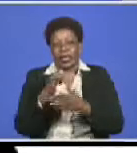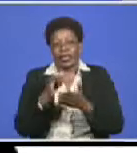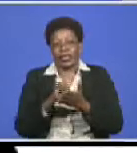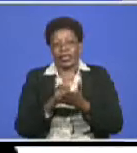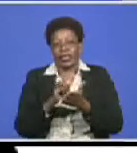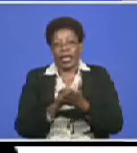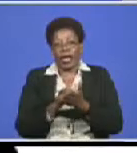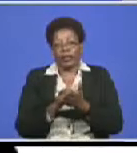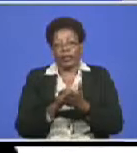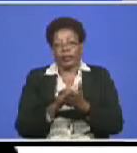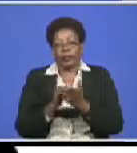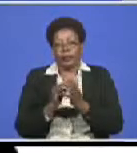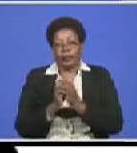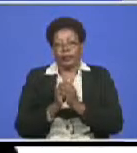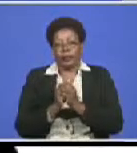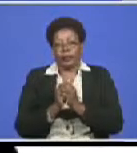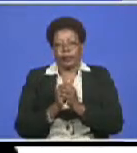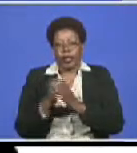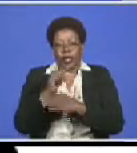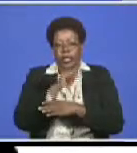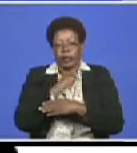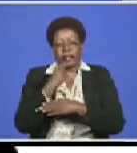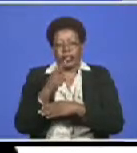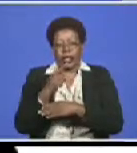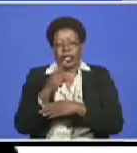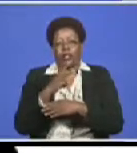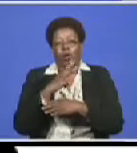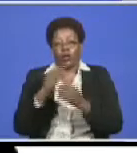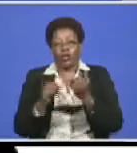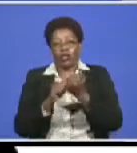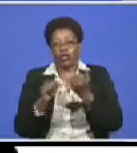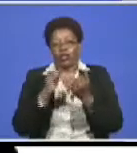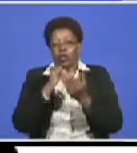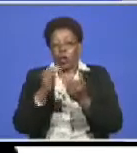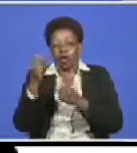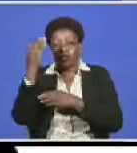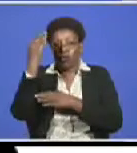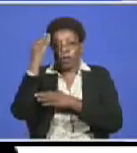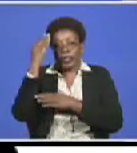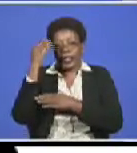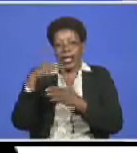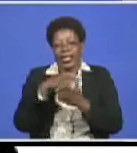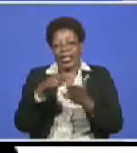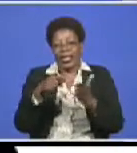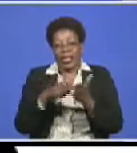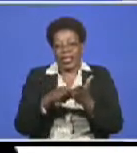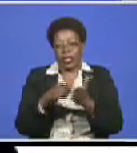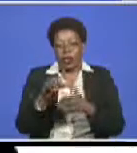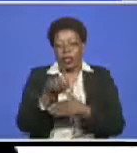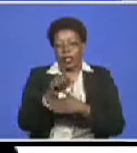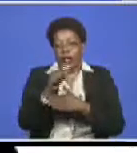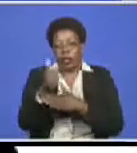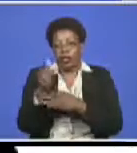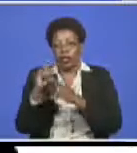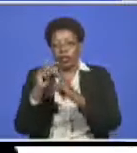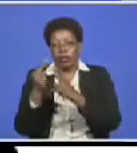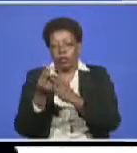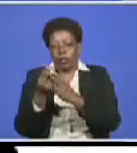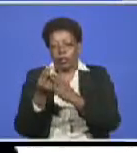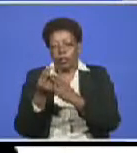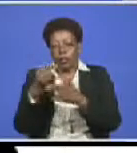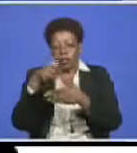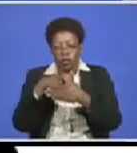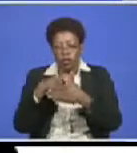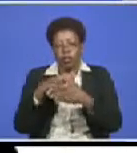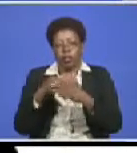gross lack of due process. Gibson says the Water and Sewage Corporation does not recognize this or the managers' union as the internal